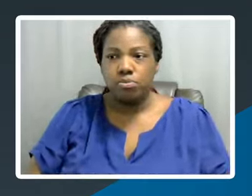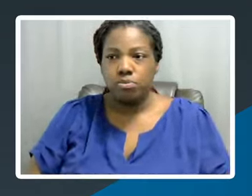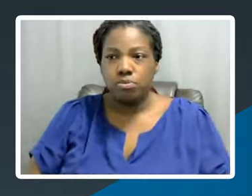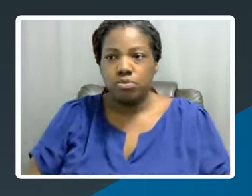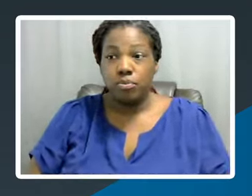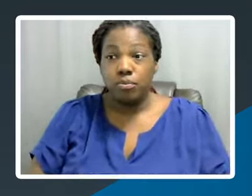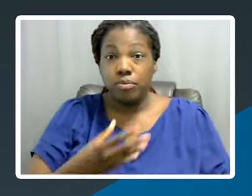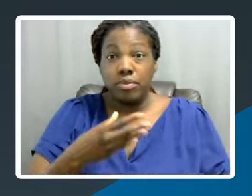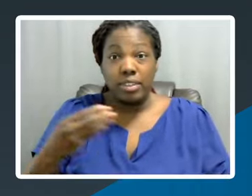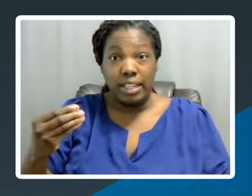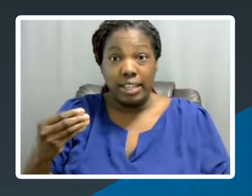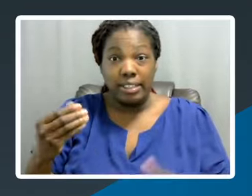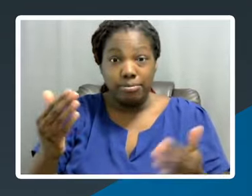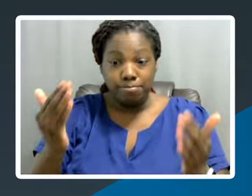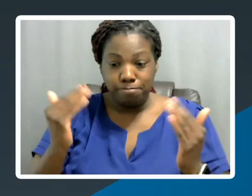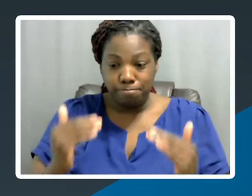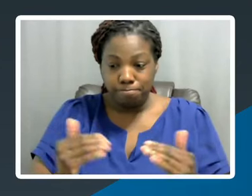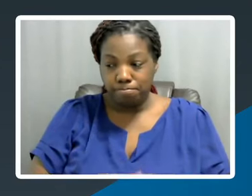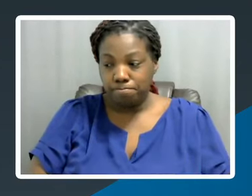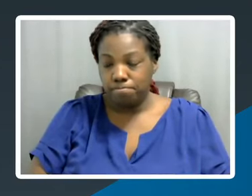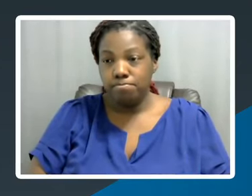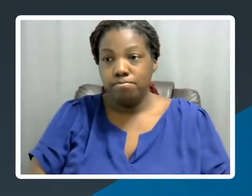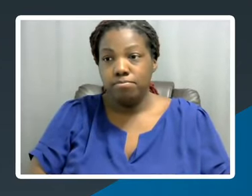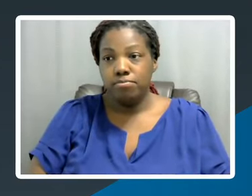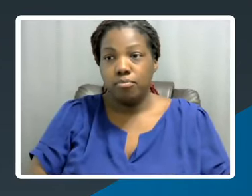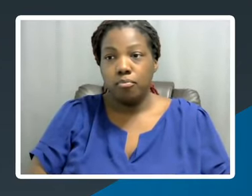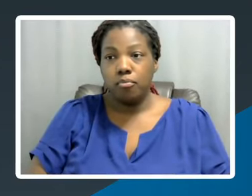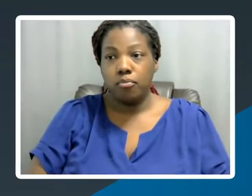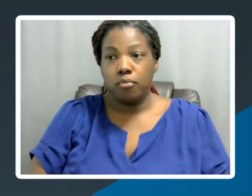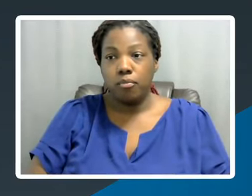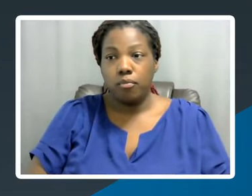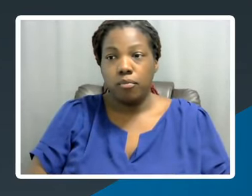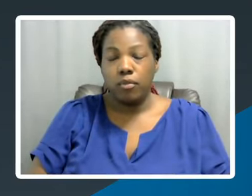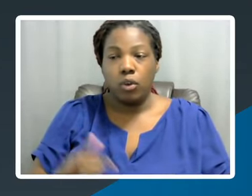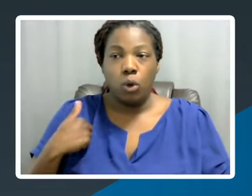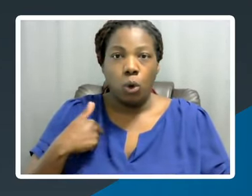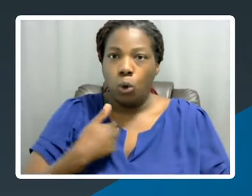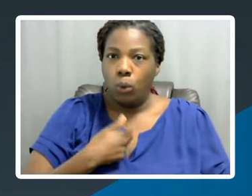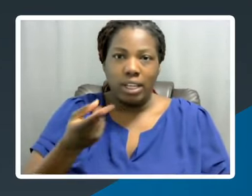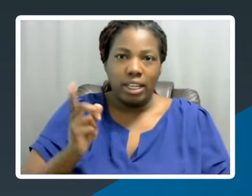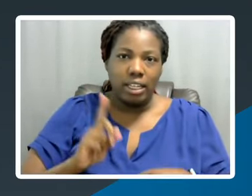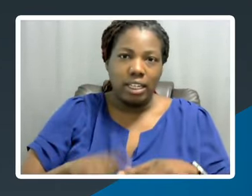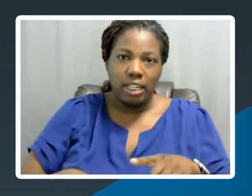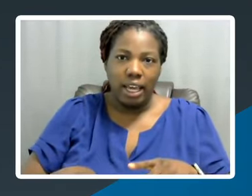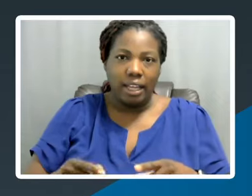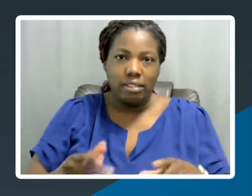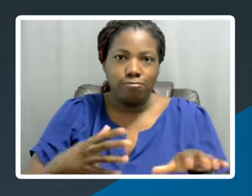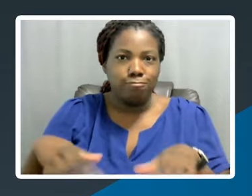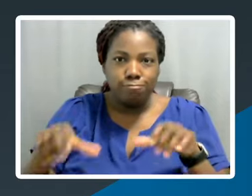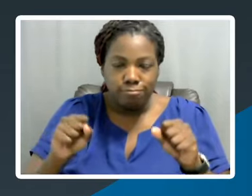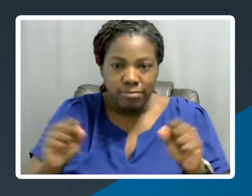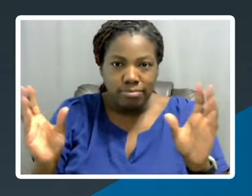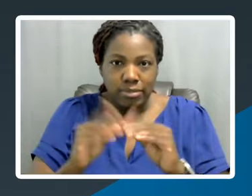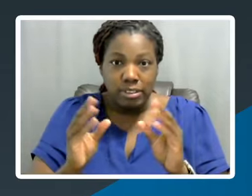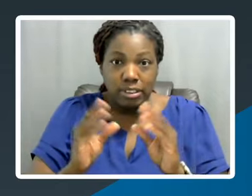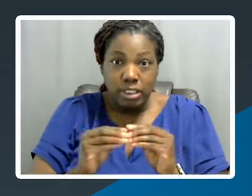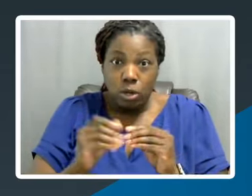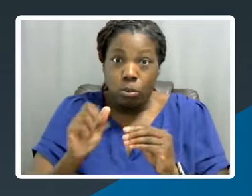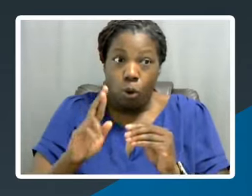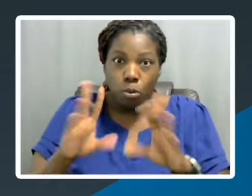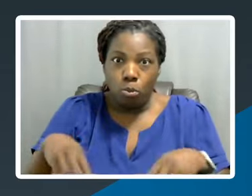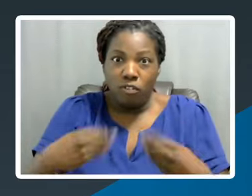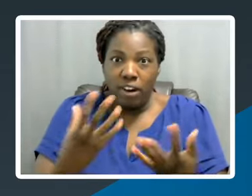next slide, please. We absolutely could not do this summit, and we certainly could not do it for free without the